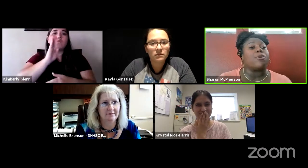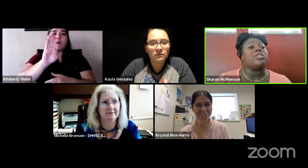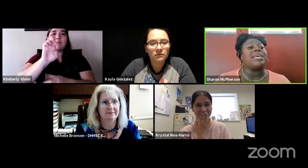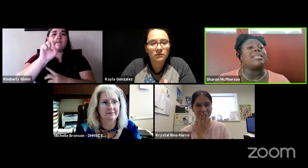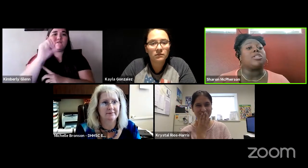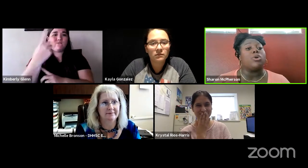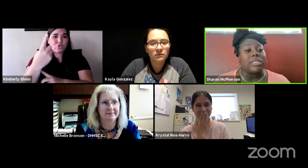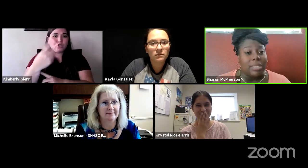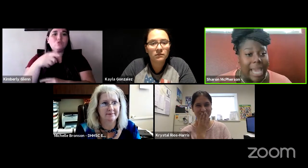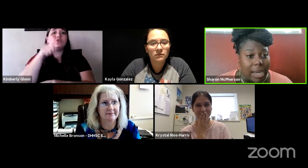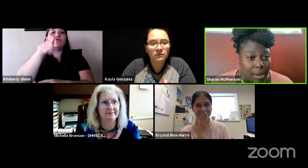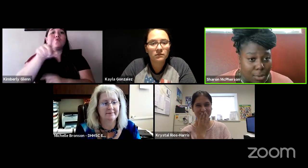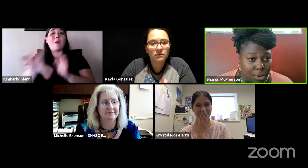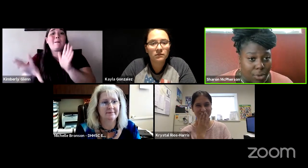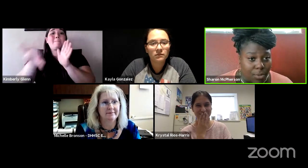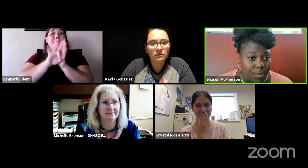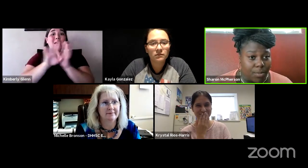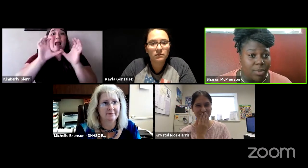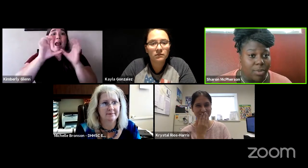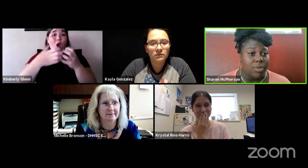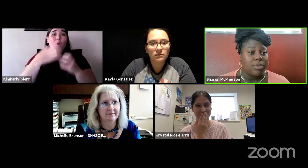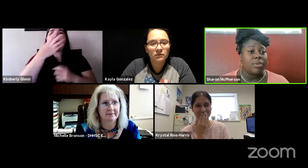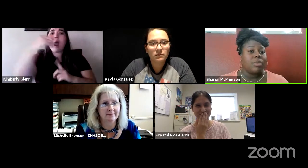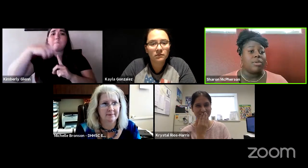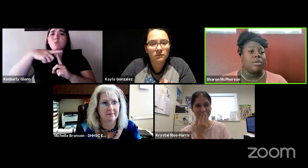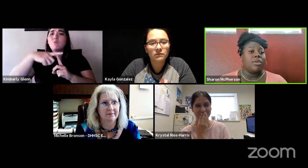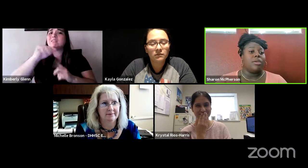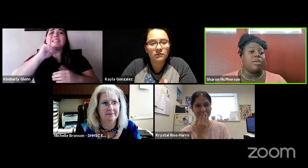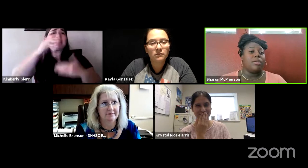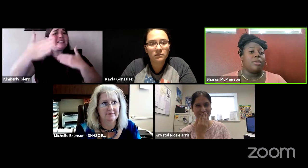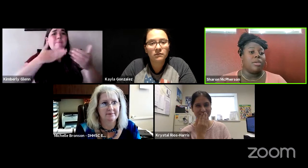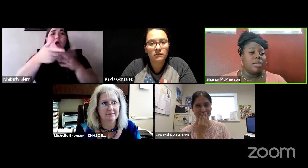And then the person that is closest to that number,